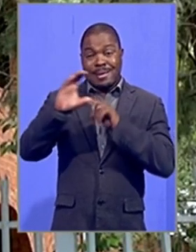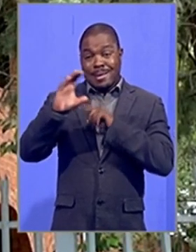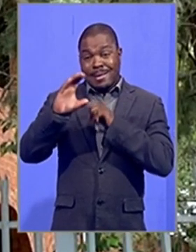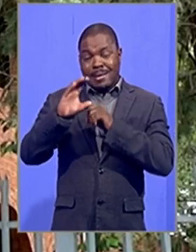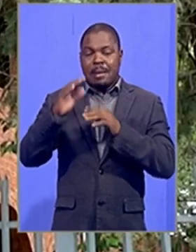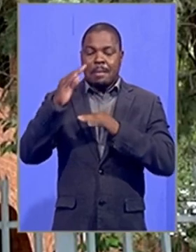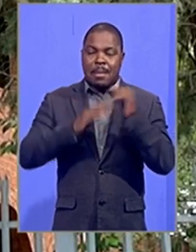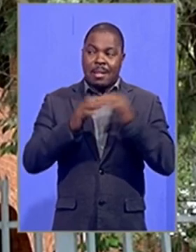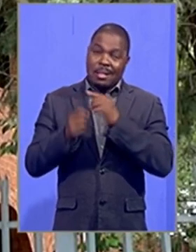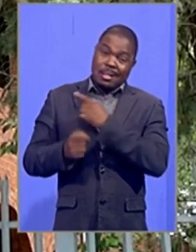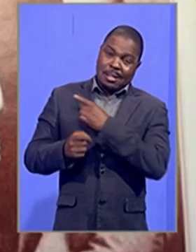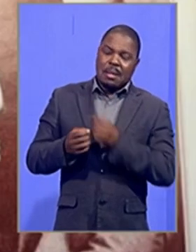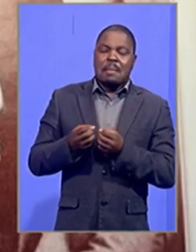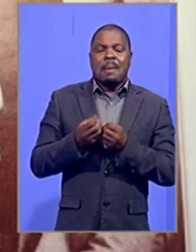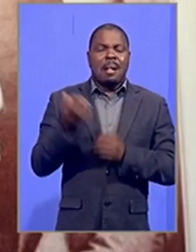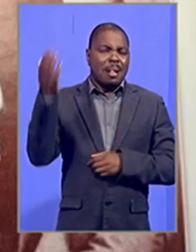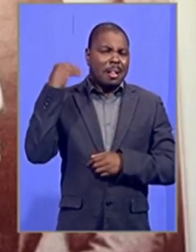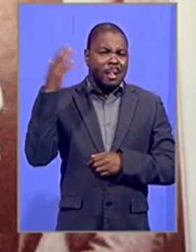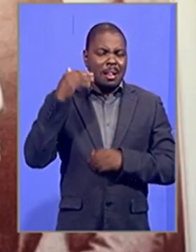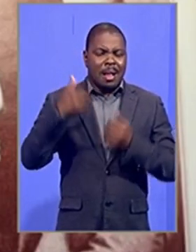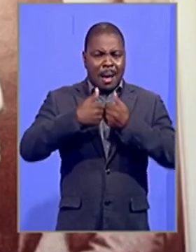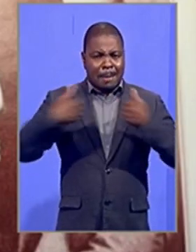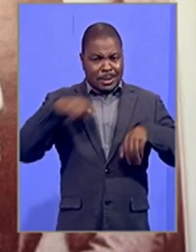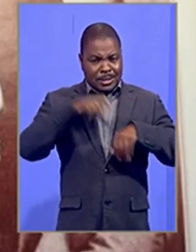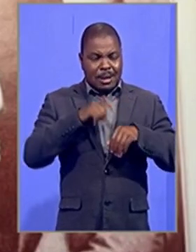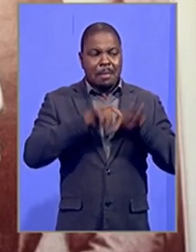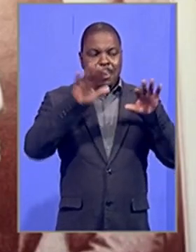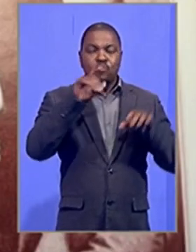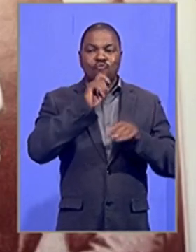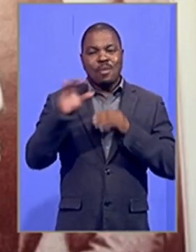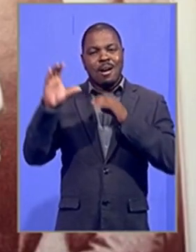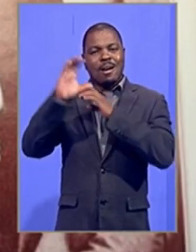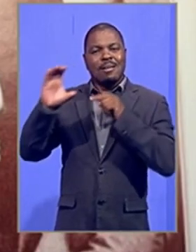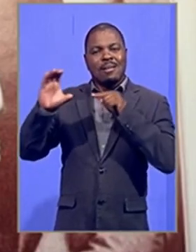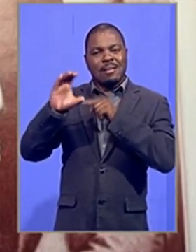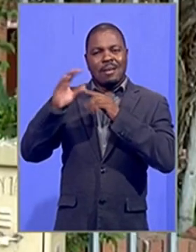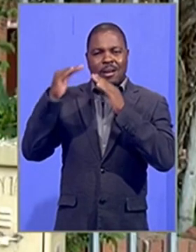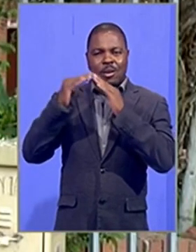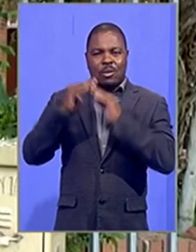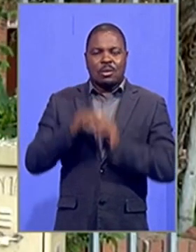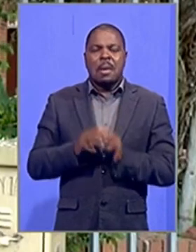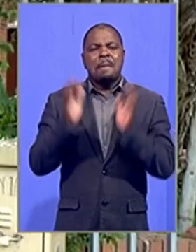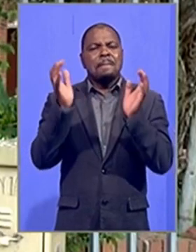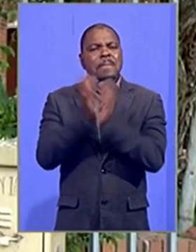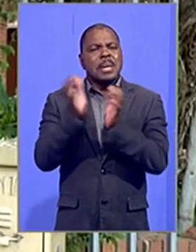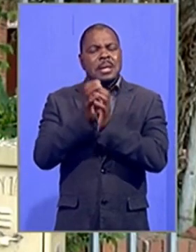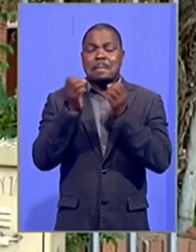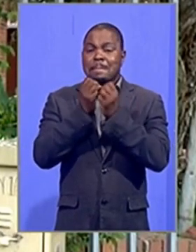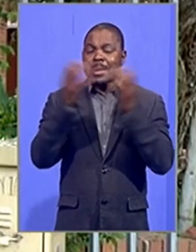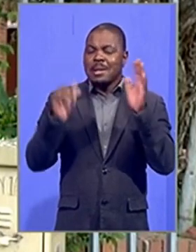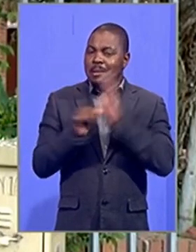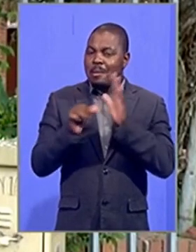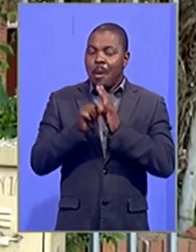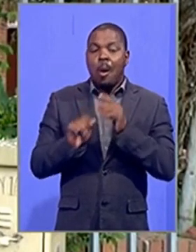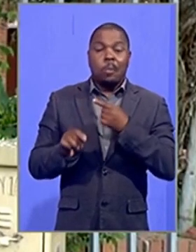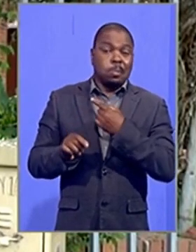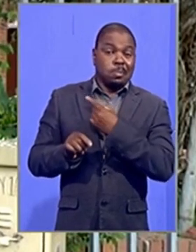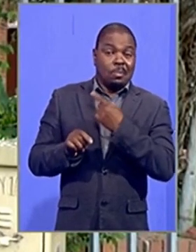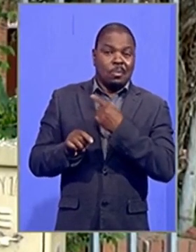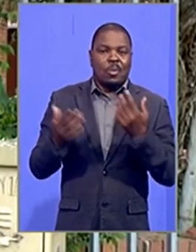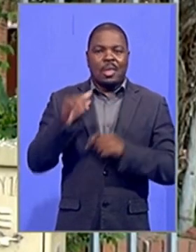e sebedisitswe ha holo ka nako ya gatello ke mo huneng ho tshwarelwa dikopano tsengata tsa bohlokwa tsa baetapele